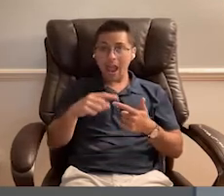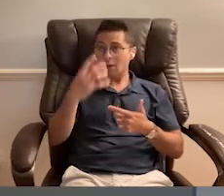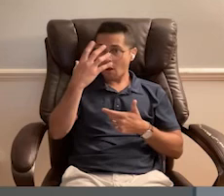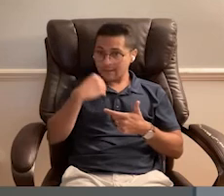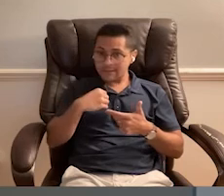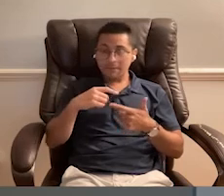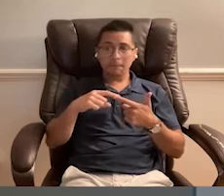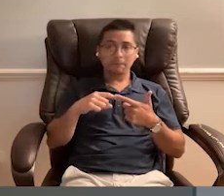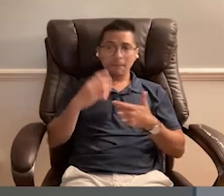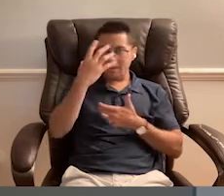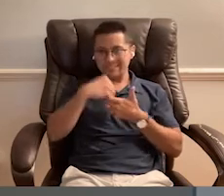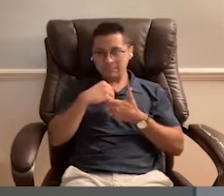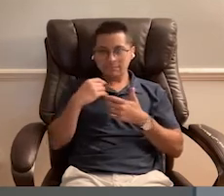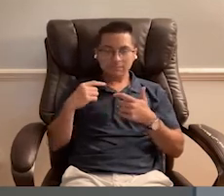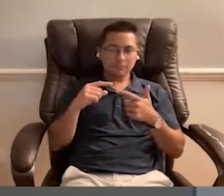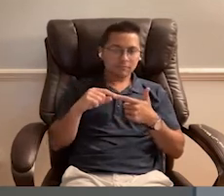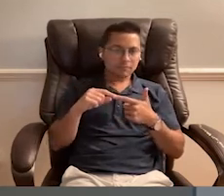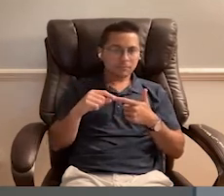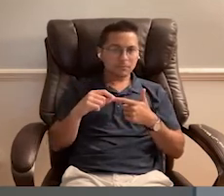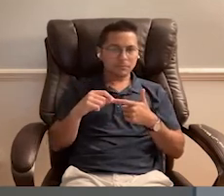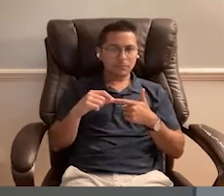Diagnosis of cerebral palsy and autism,